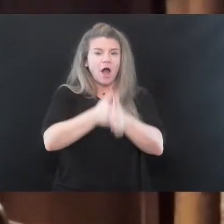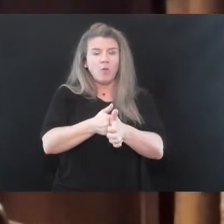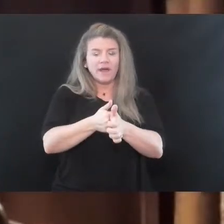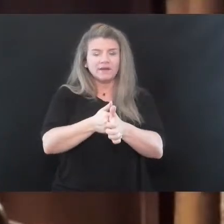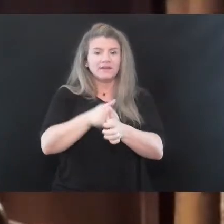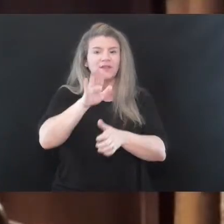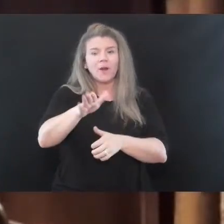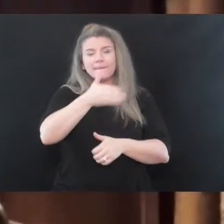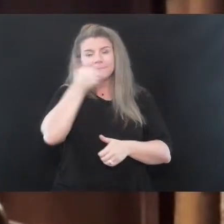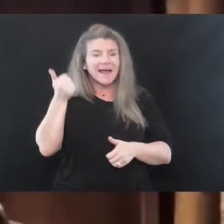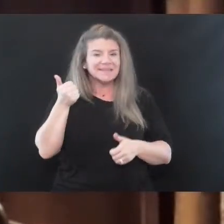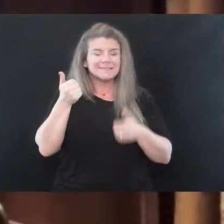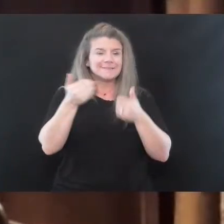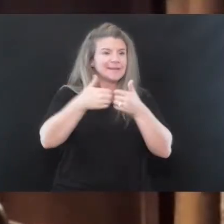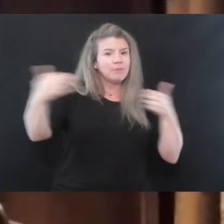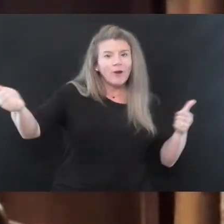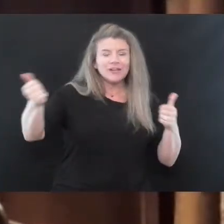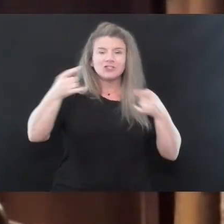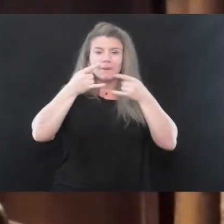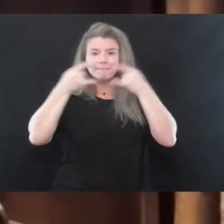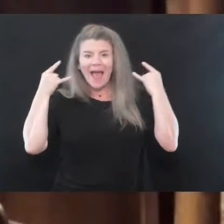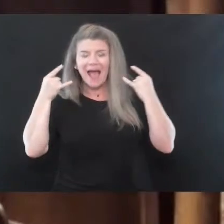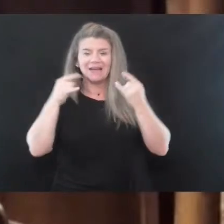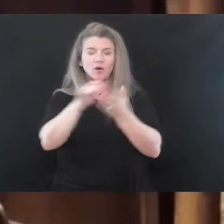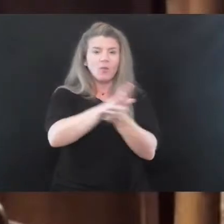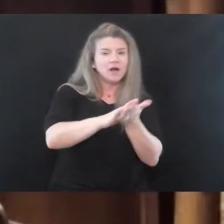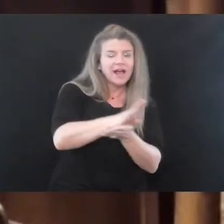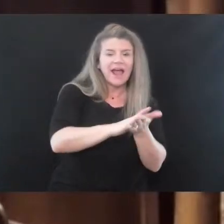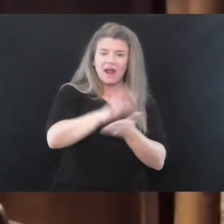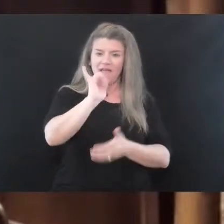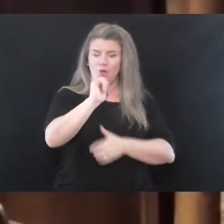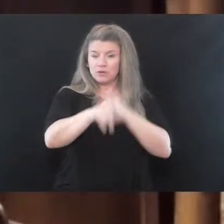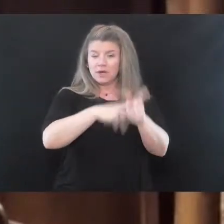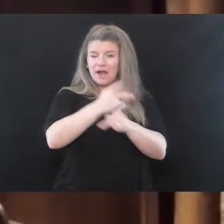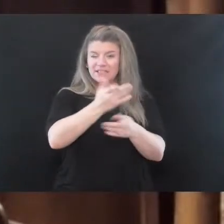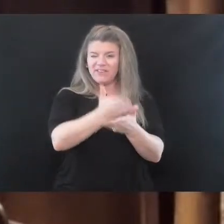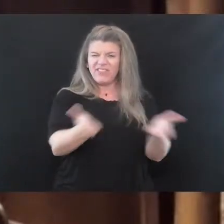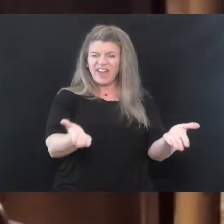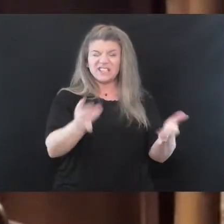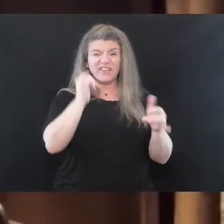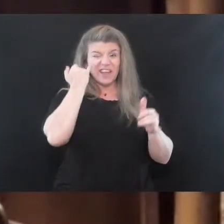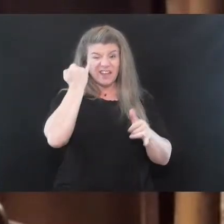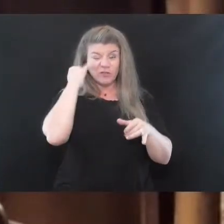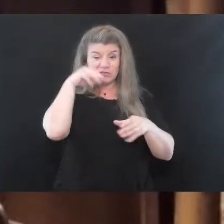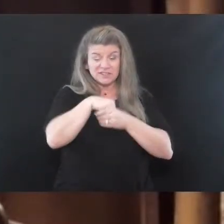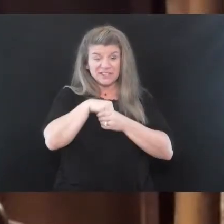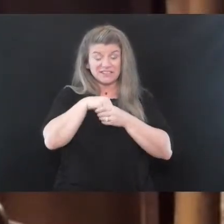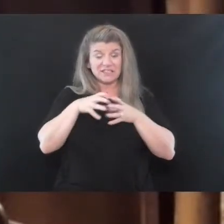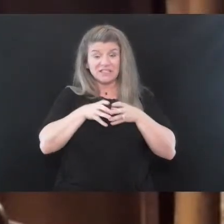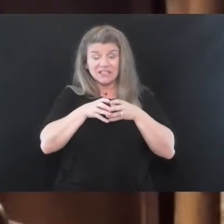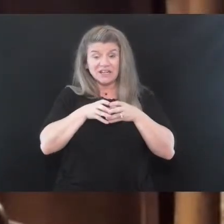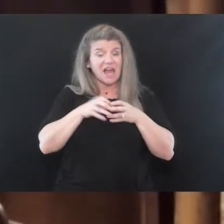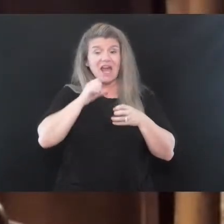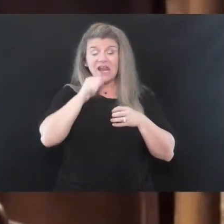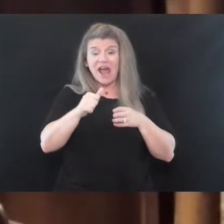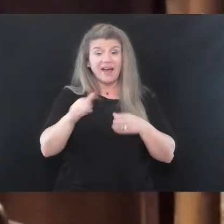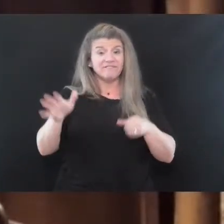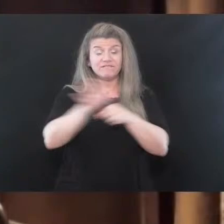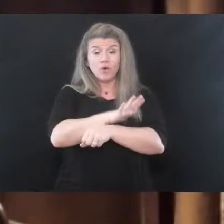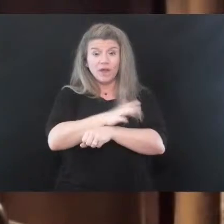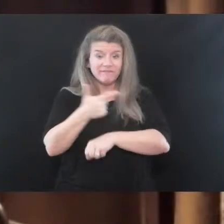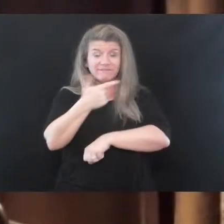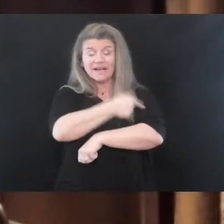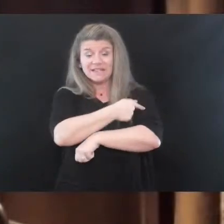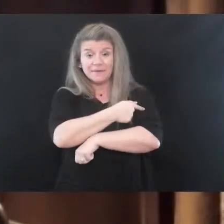best mitigation measures with wearing masks and physically distancing and not being fully